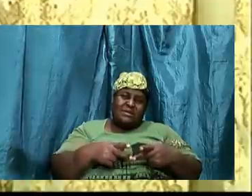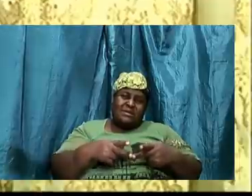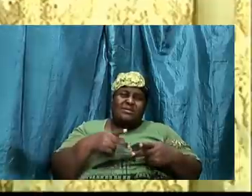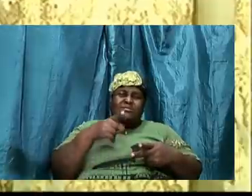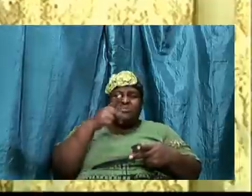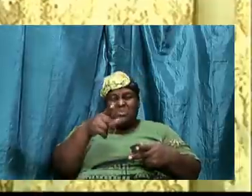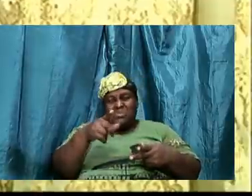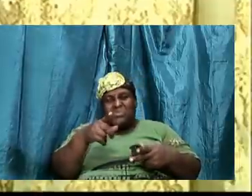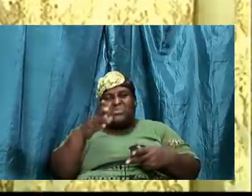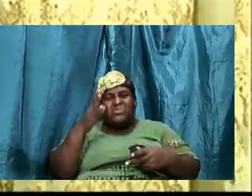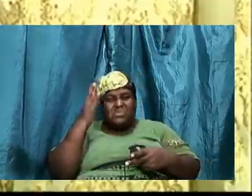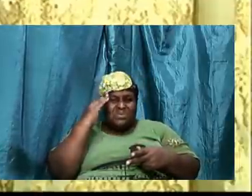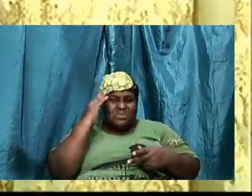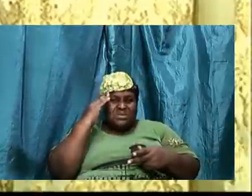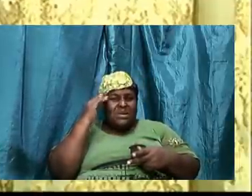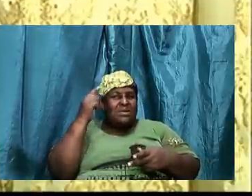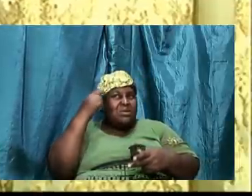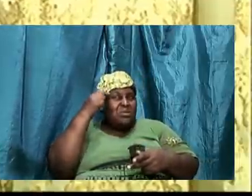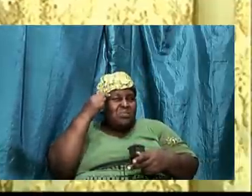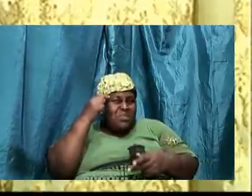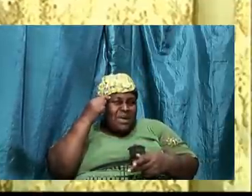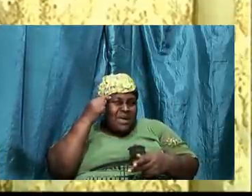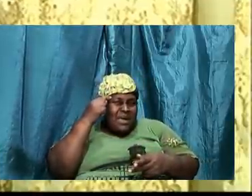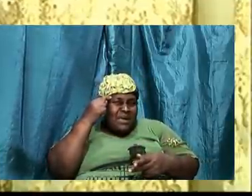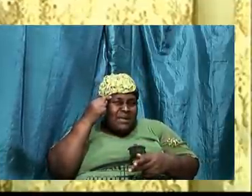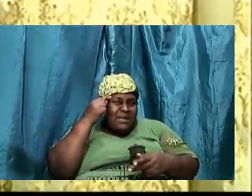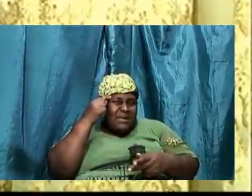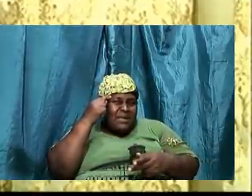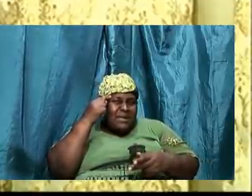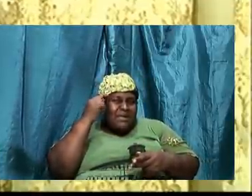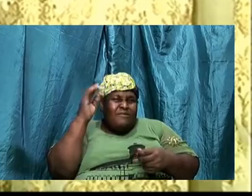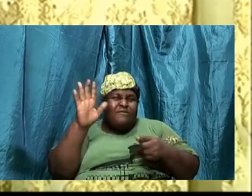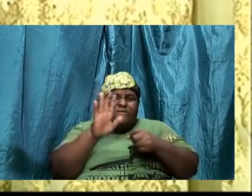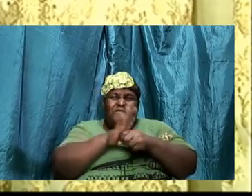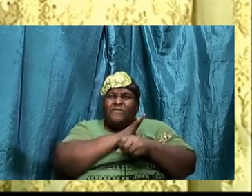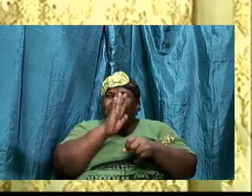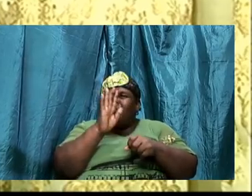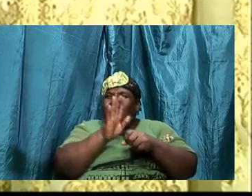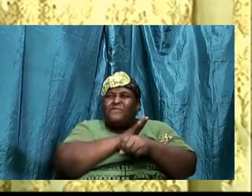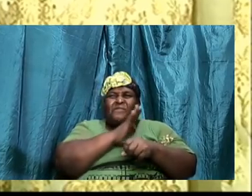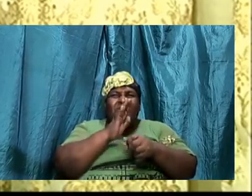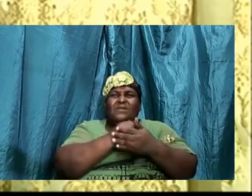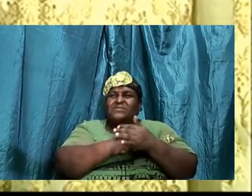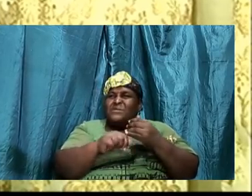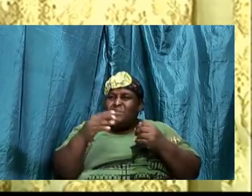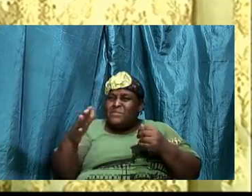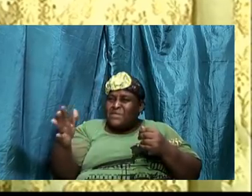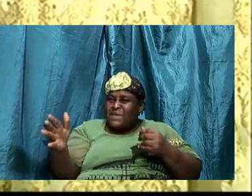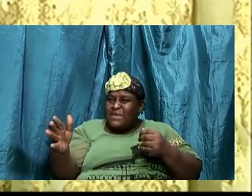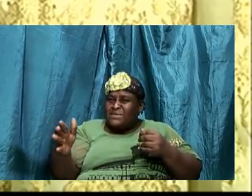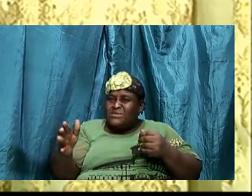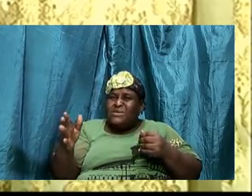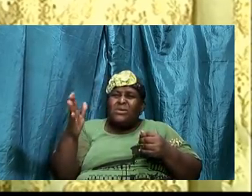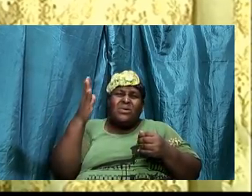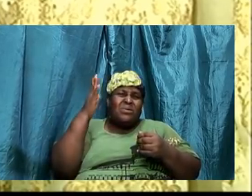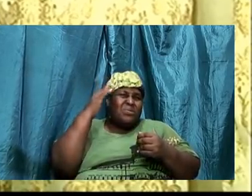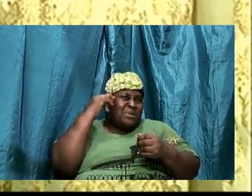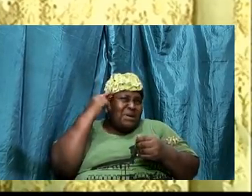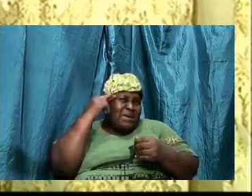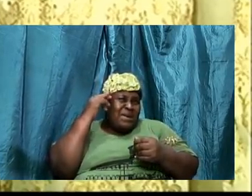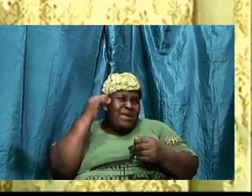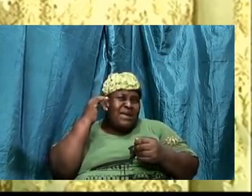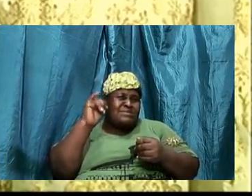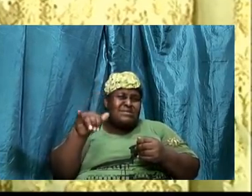being bombarded with a whole lot of things? Have you ever realized that it's at that time when you are so